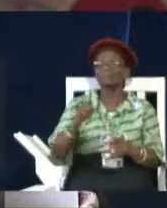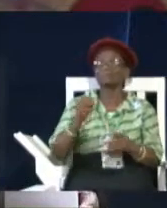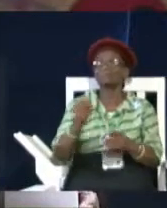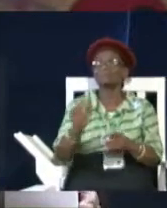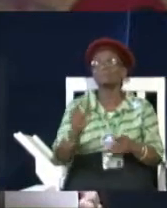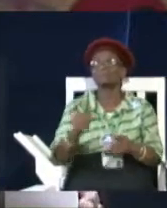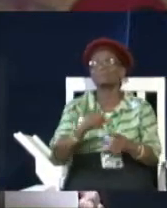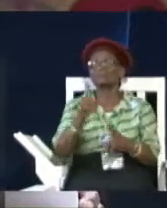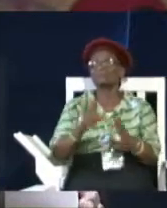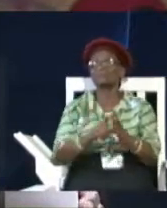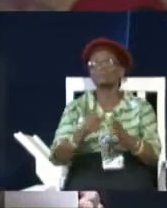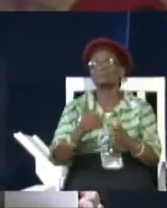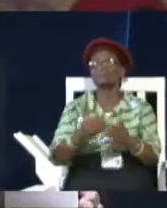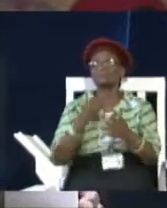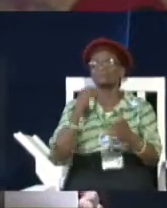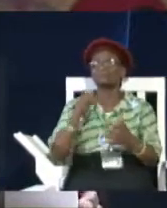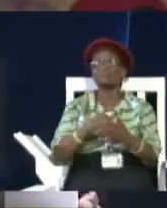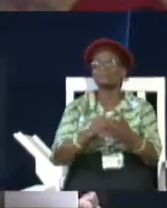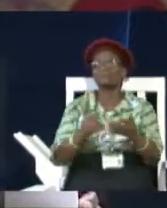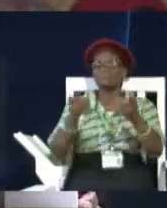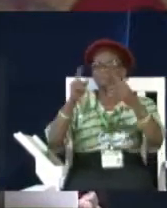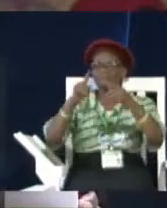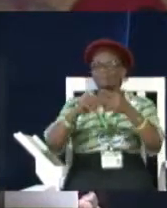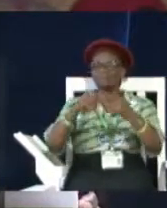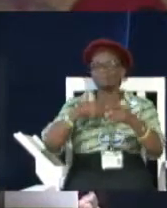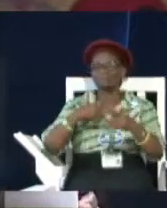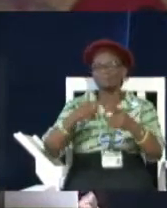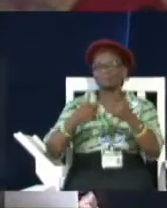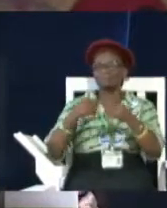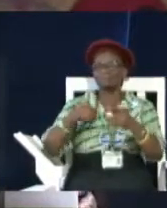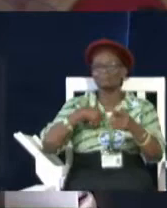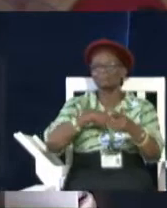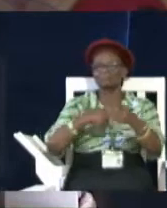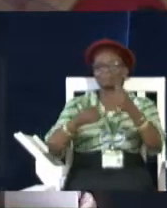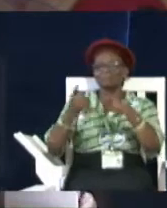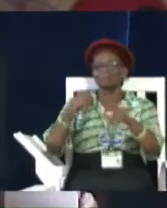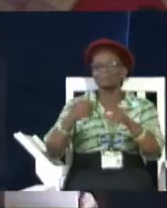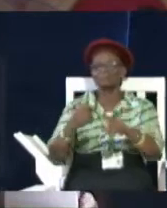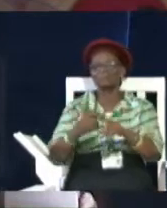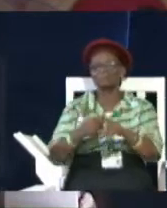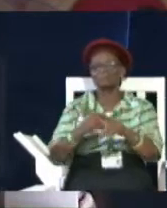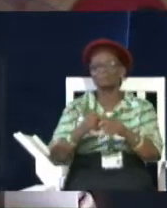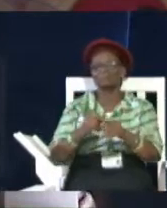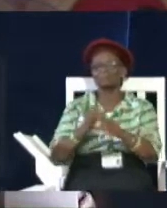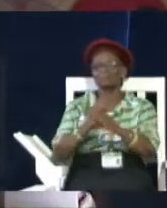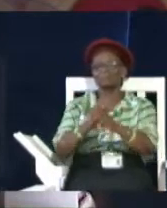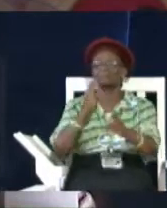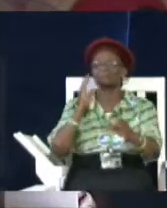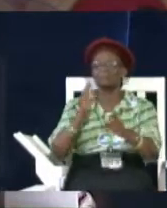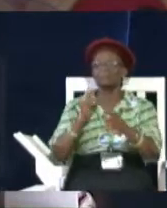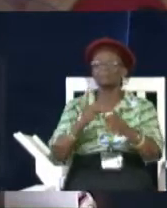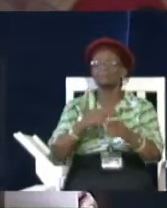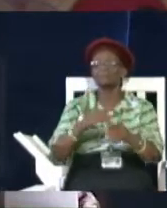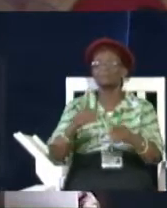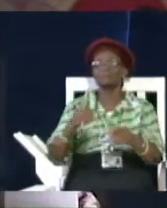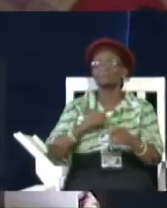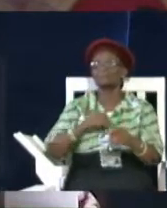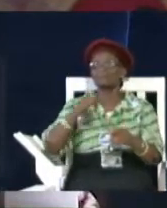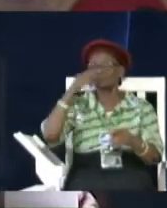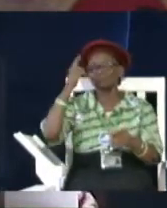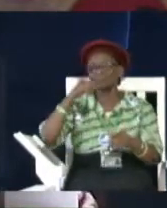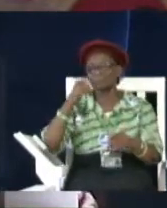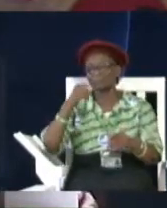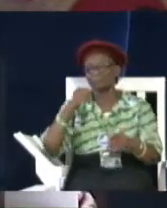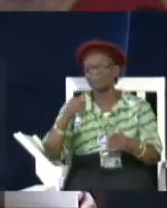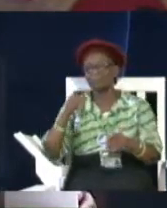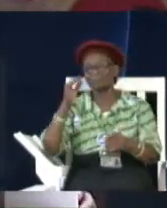we came in a bus as a group, maybe I should go and find out where the others are. By the time I